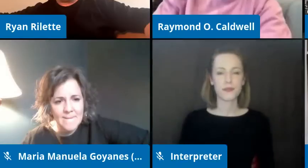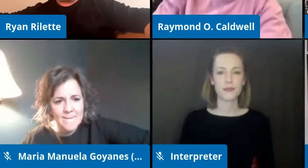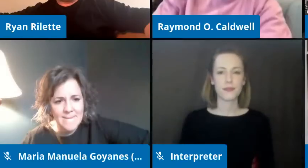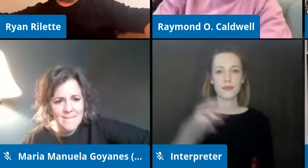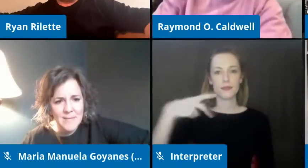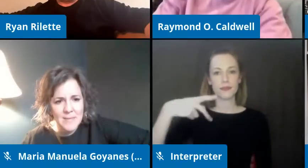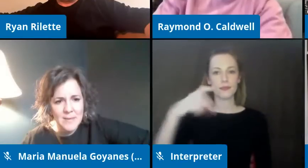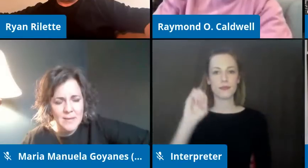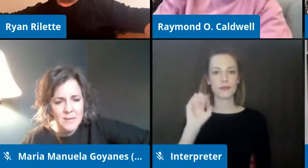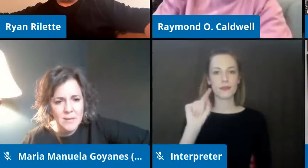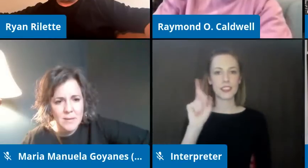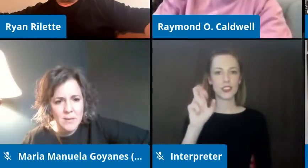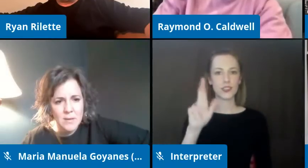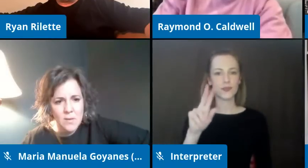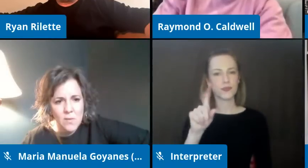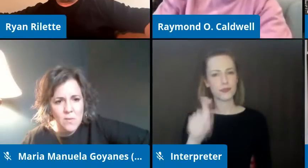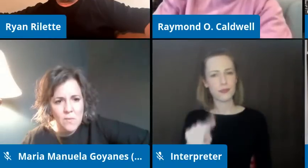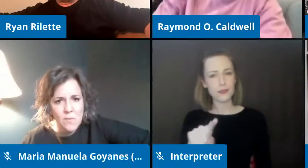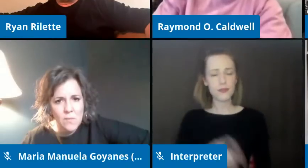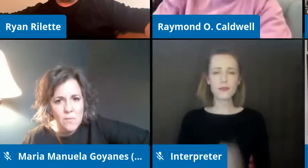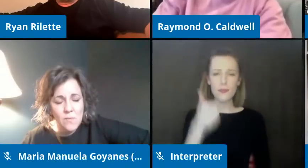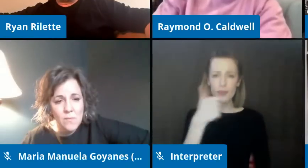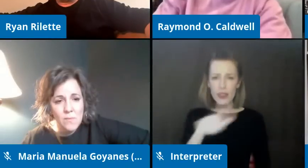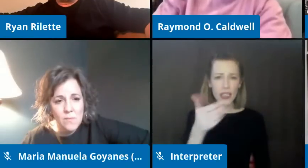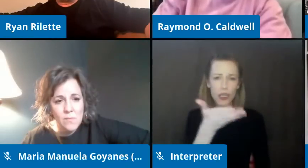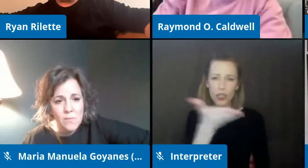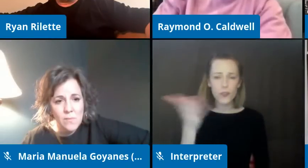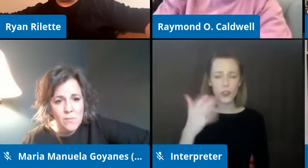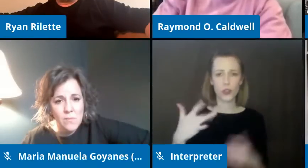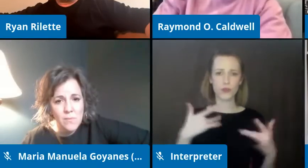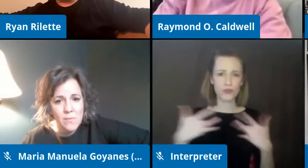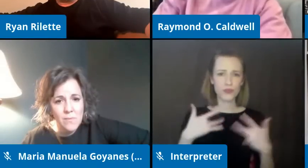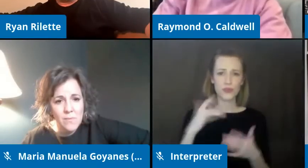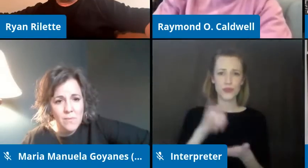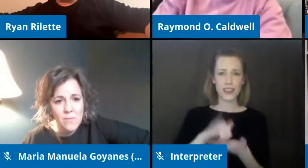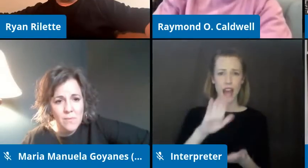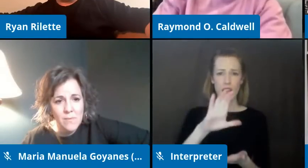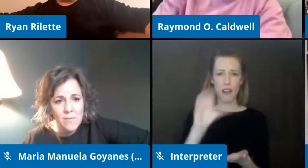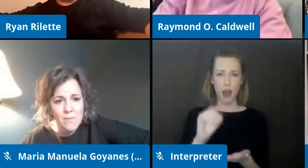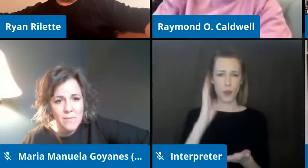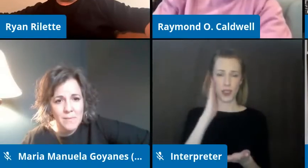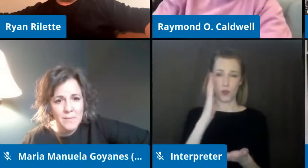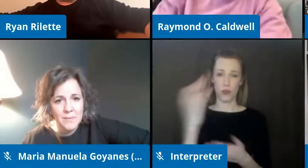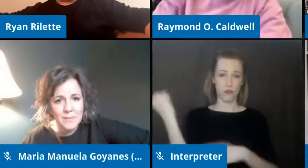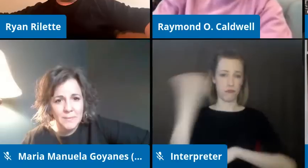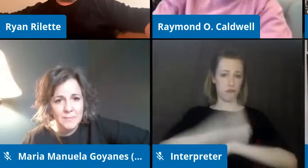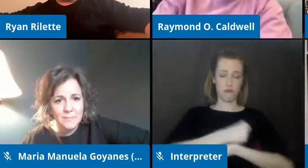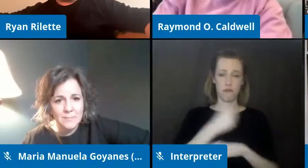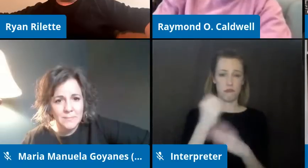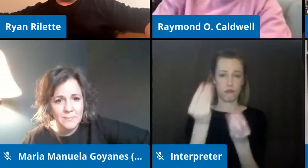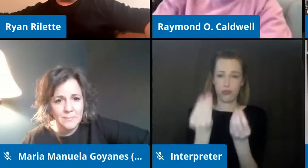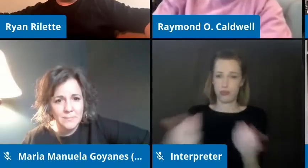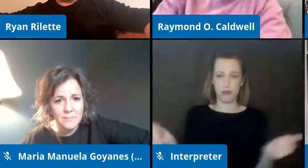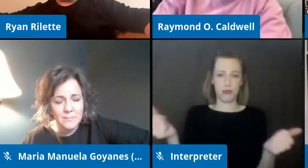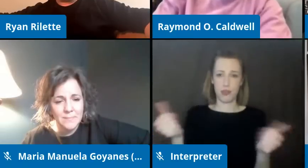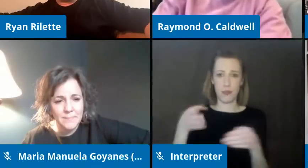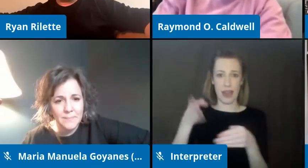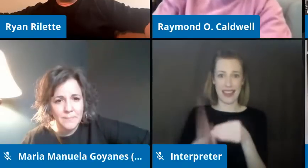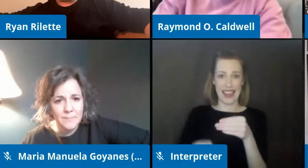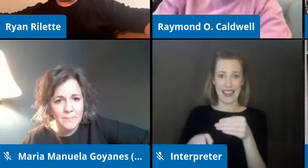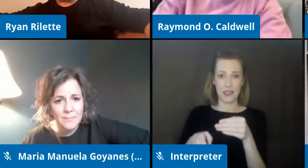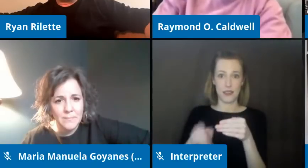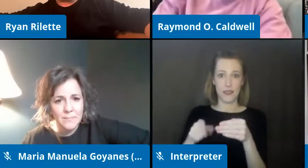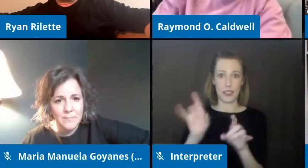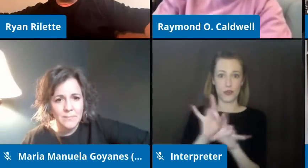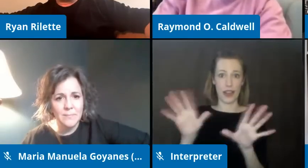Are any of you worried that your companies won't exist at the end of this crisis? I'll be honest and say that I am a